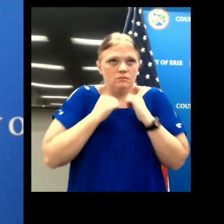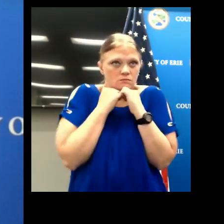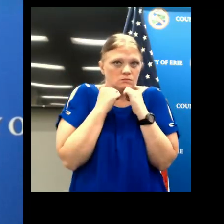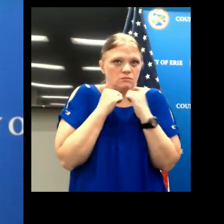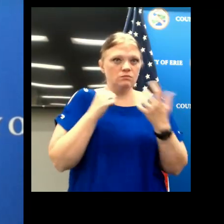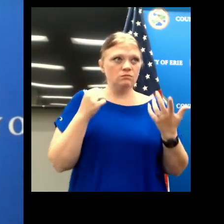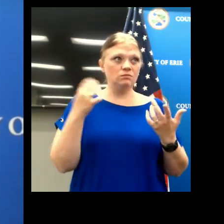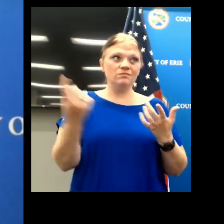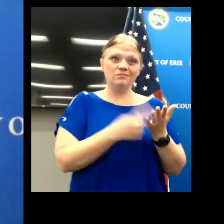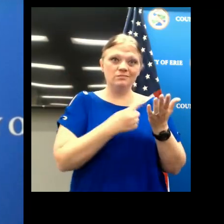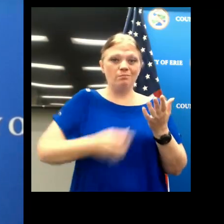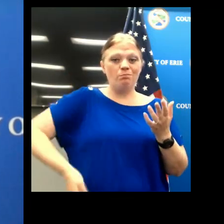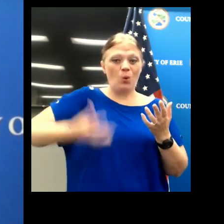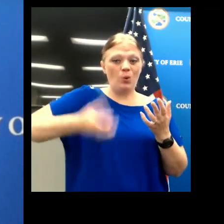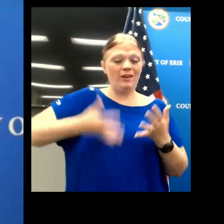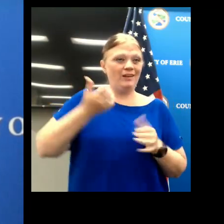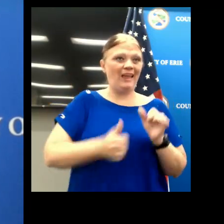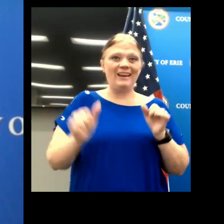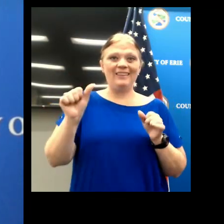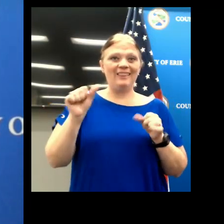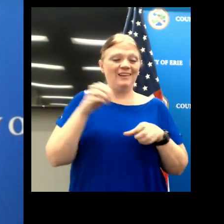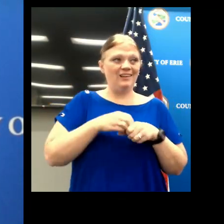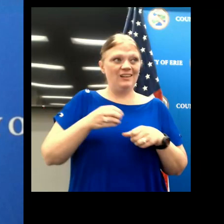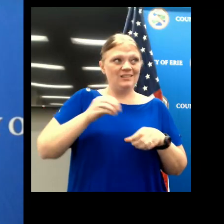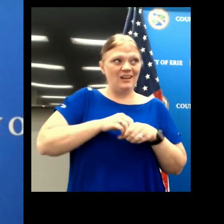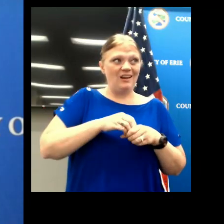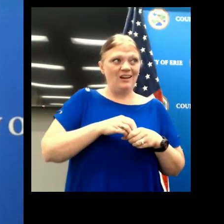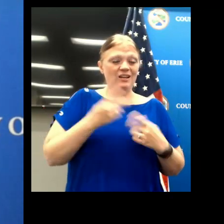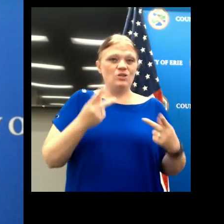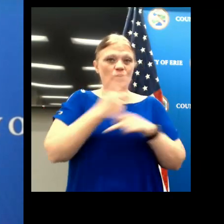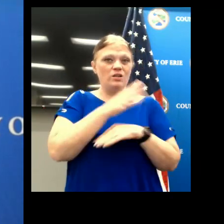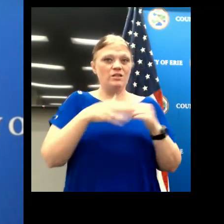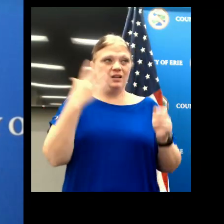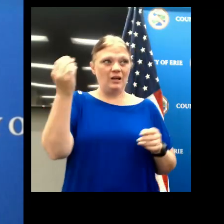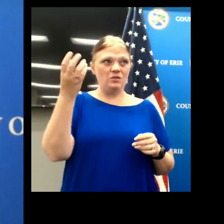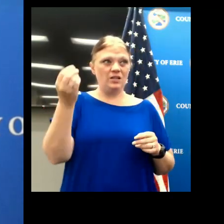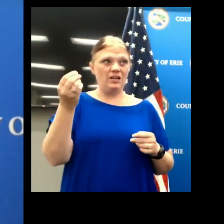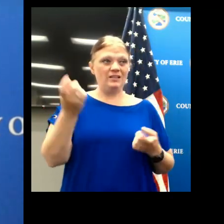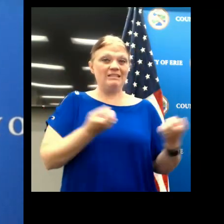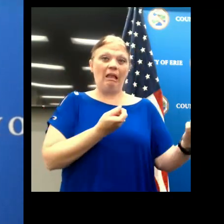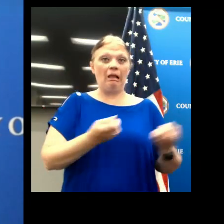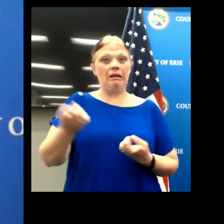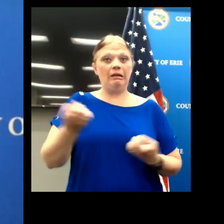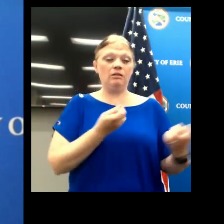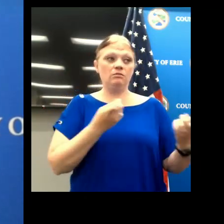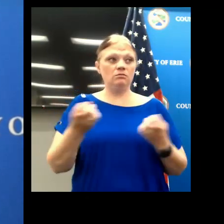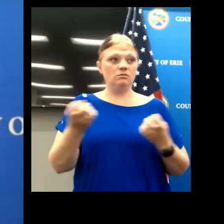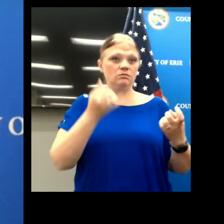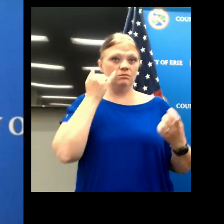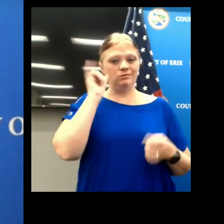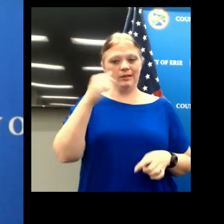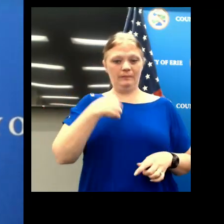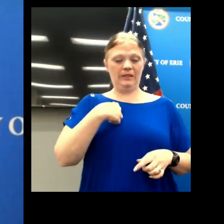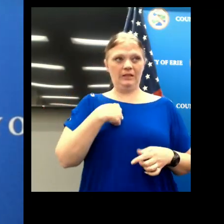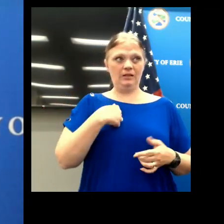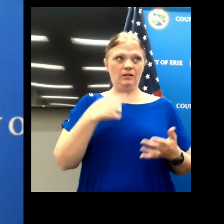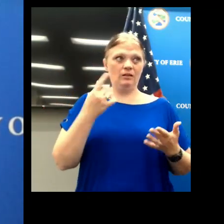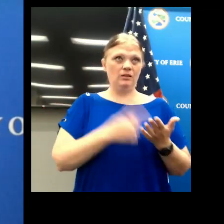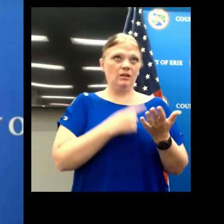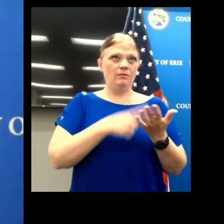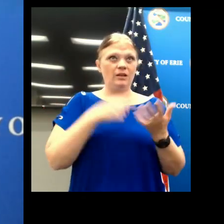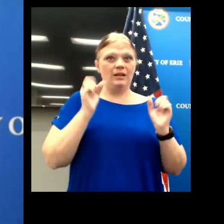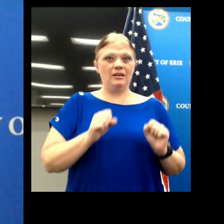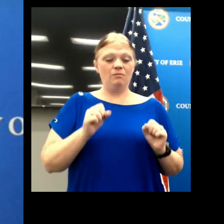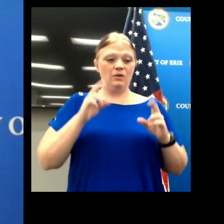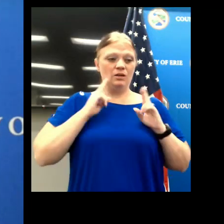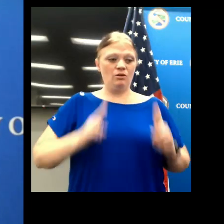bowling. Anything indoors is going to be worse than anything outdoors. Skating on the rink, especially if you're someone like me, I can sometimes be a human